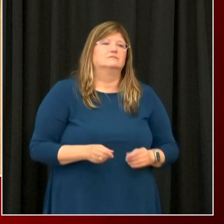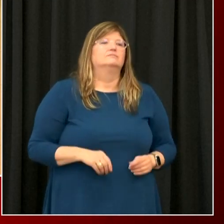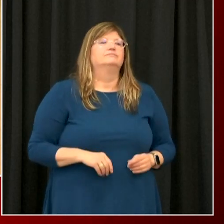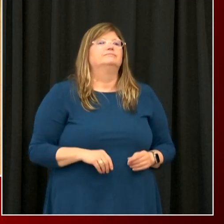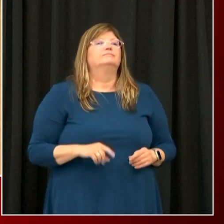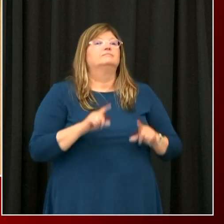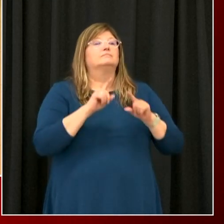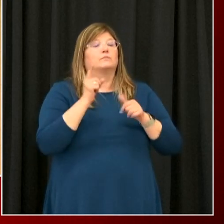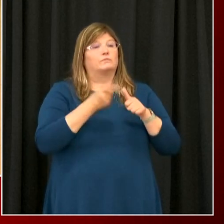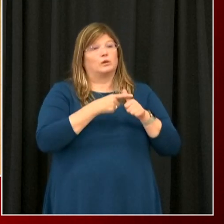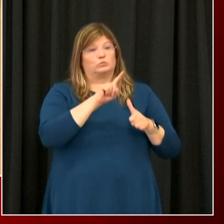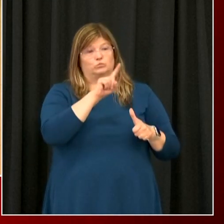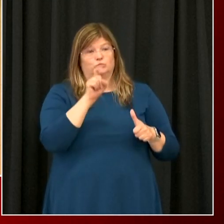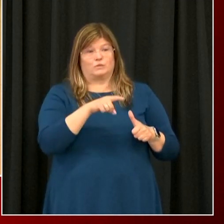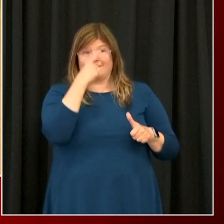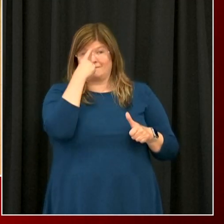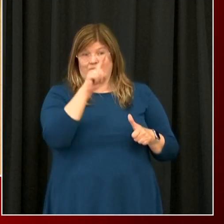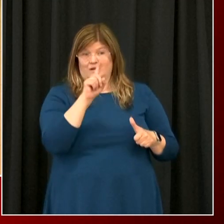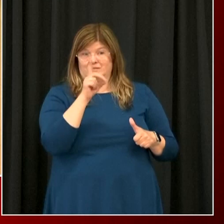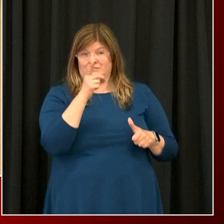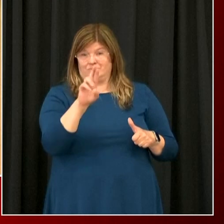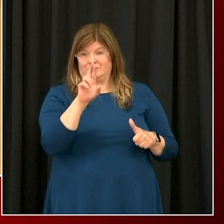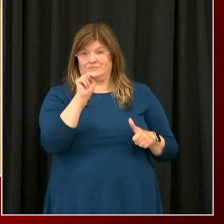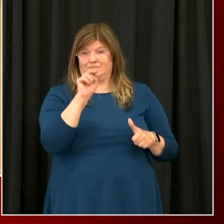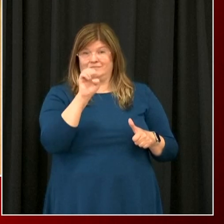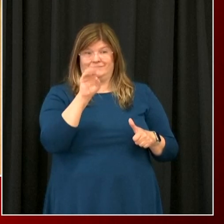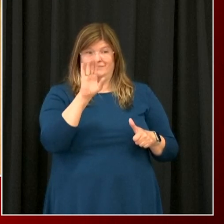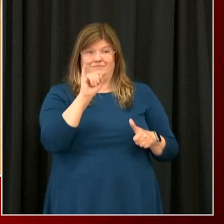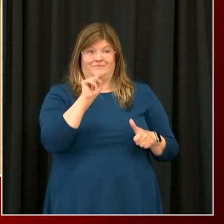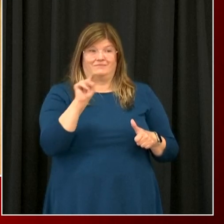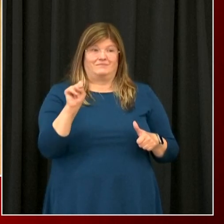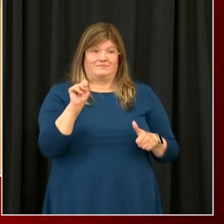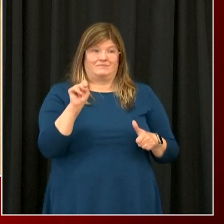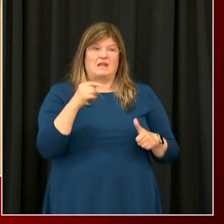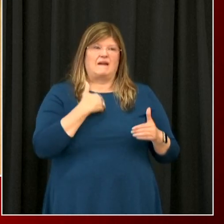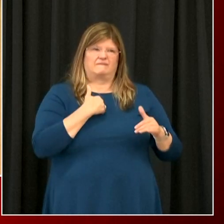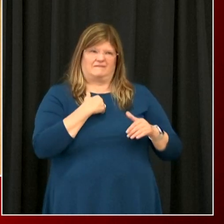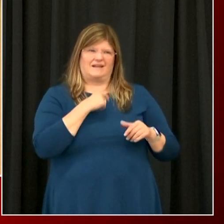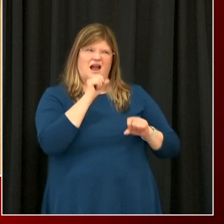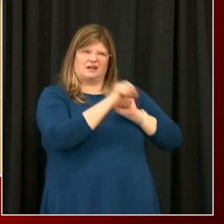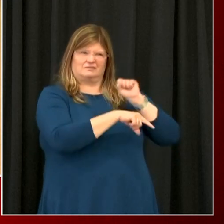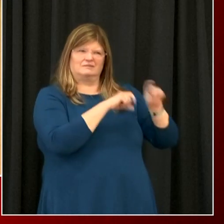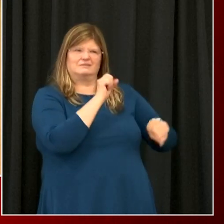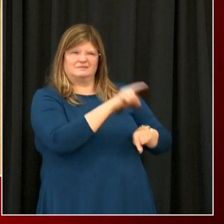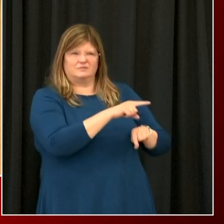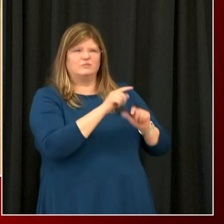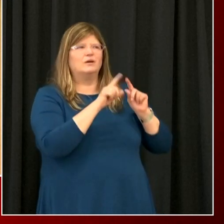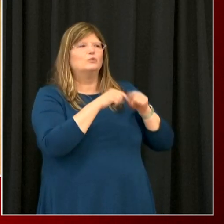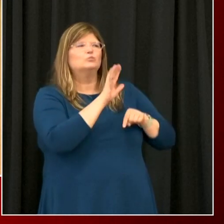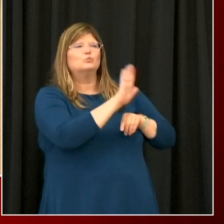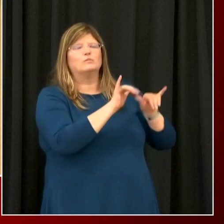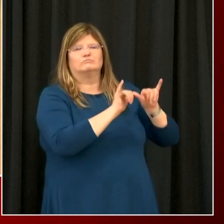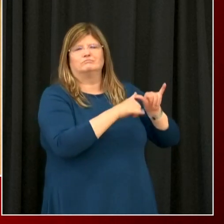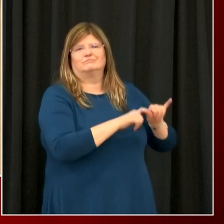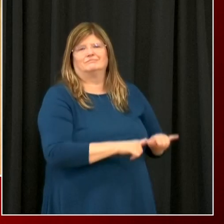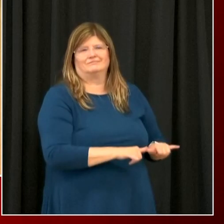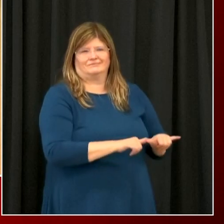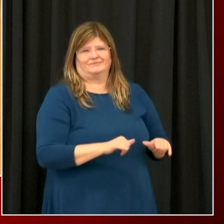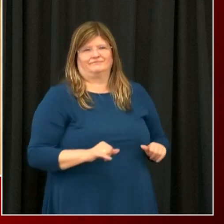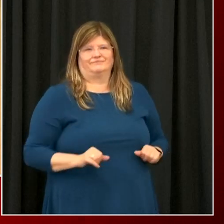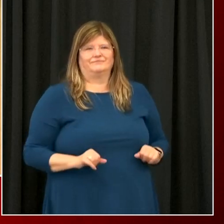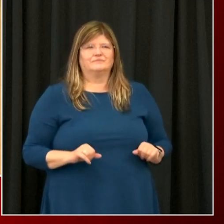Nesbitt. Doctor, and I've got a couple on the new metrics. So if I'm looking at the